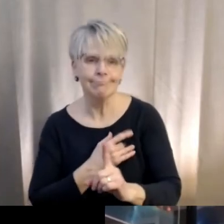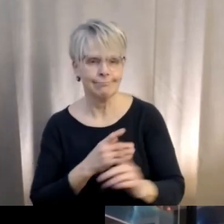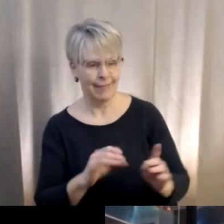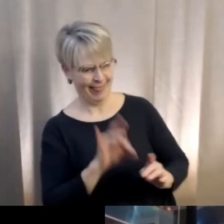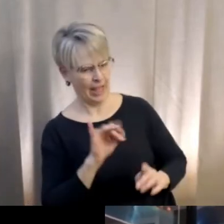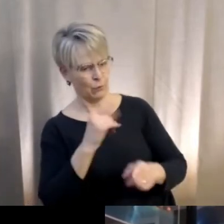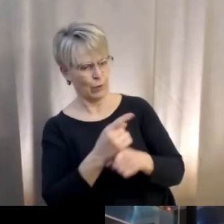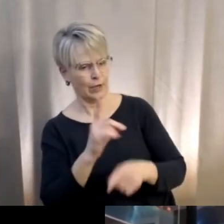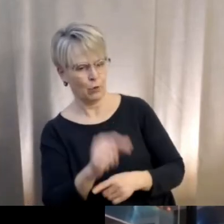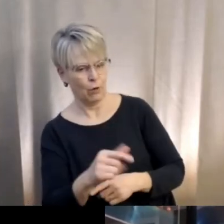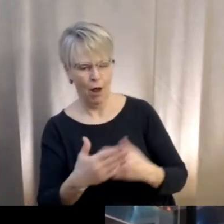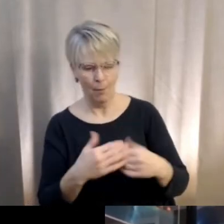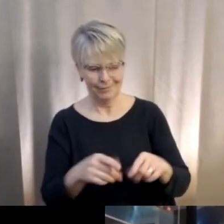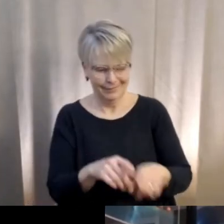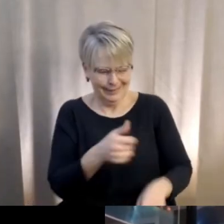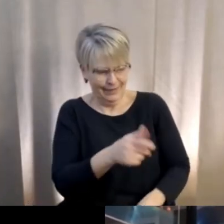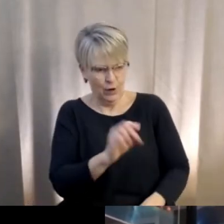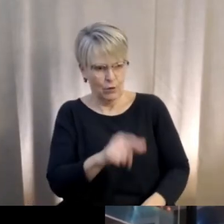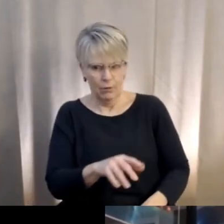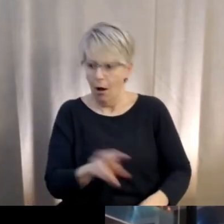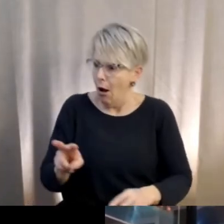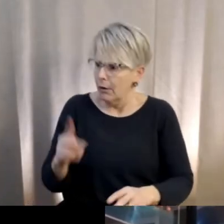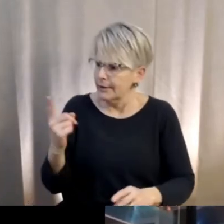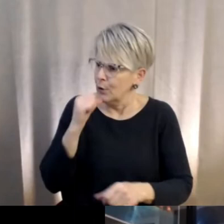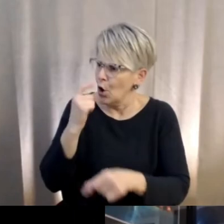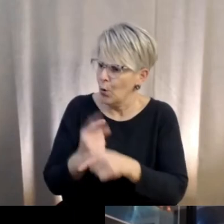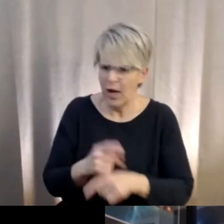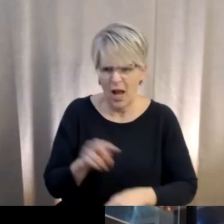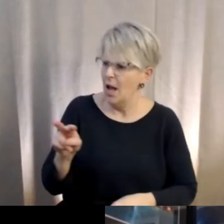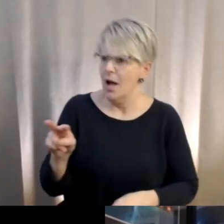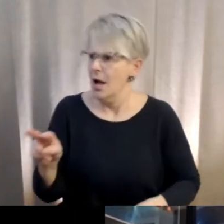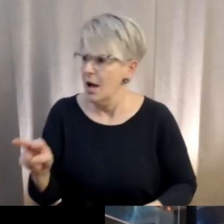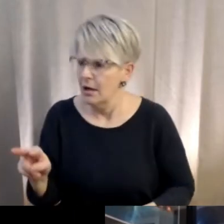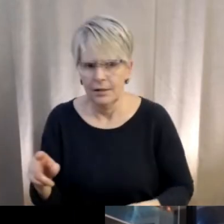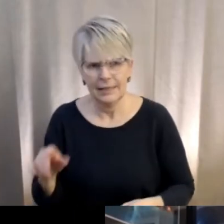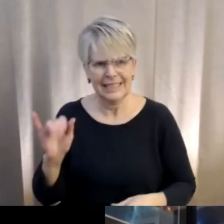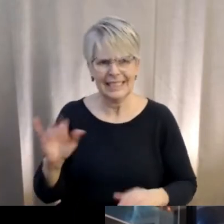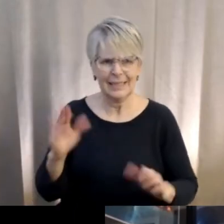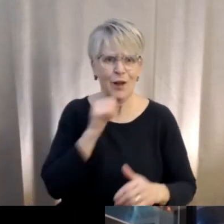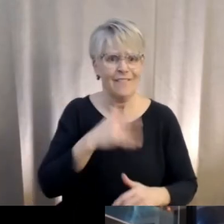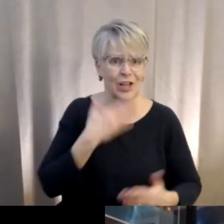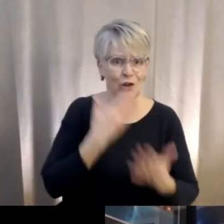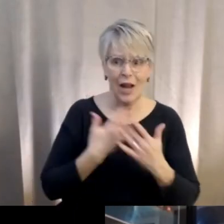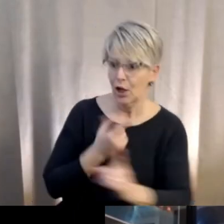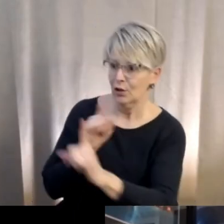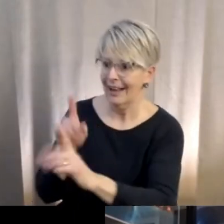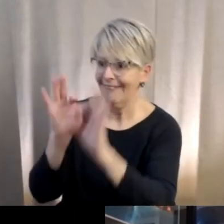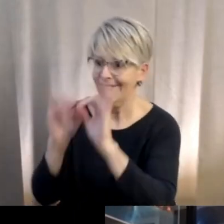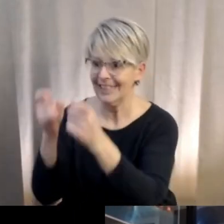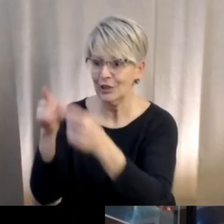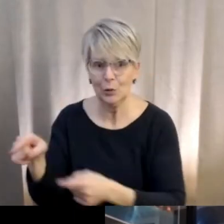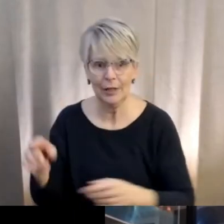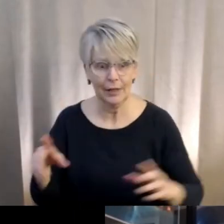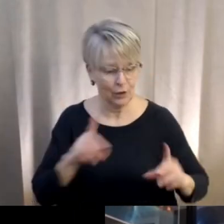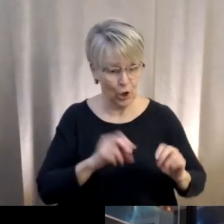almost like the dog recognizes, oh my gosh, something's not right. You don't seem like, you know, you're feeling good. I should come and fix you. And then it get